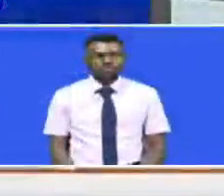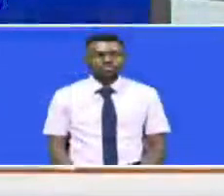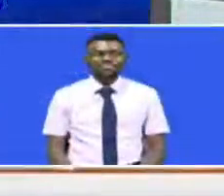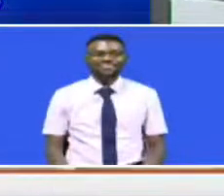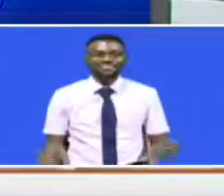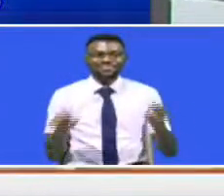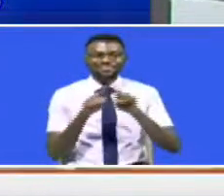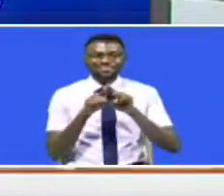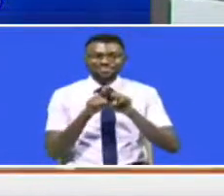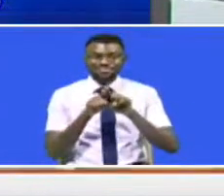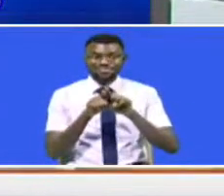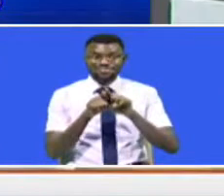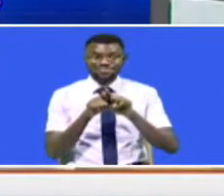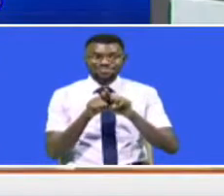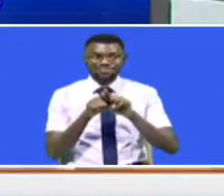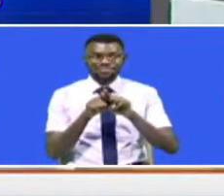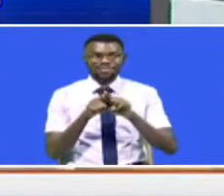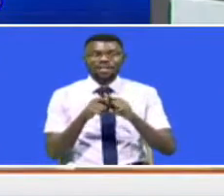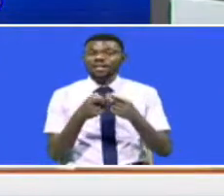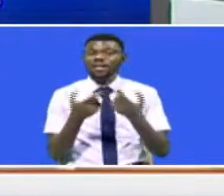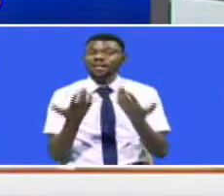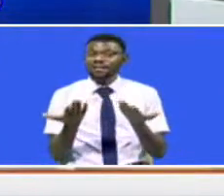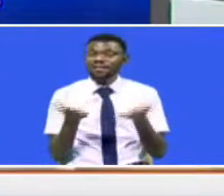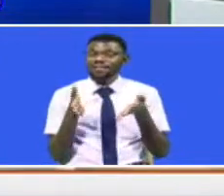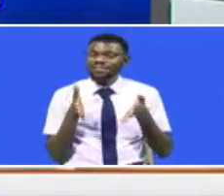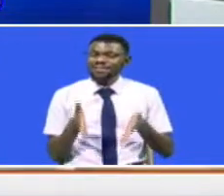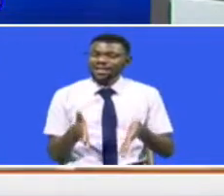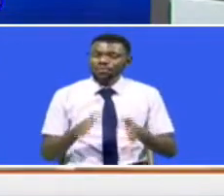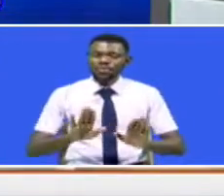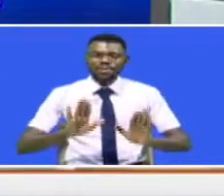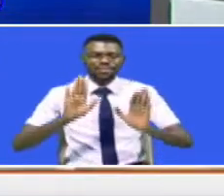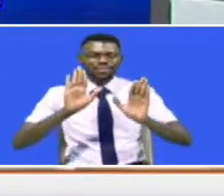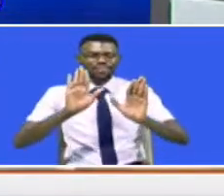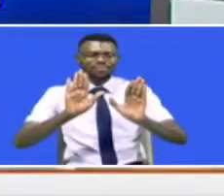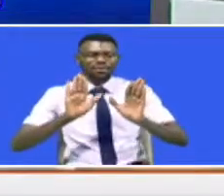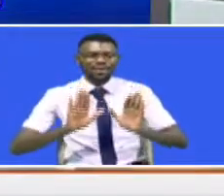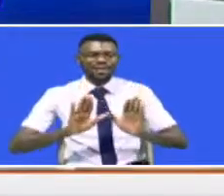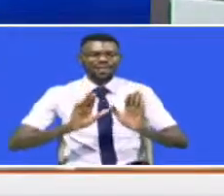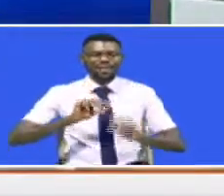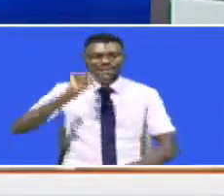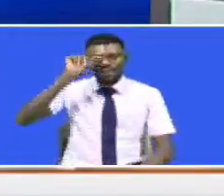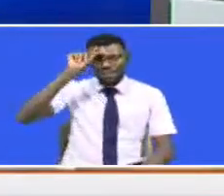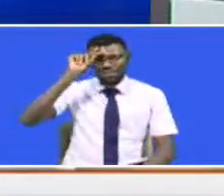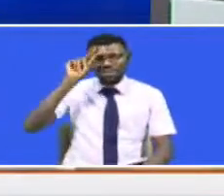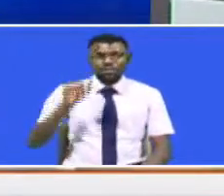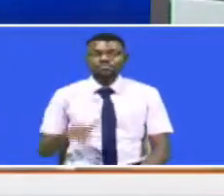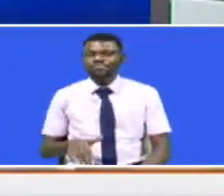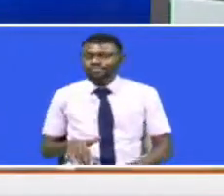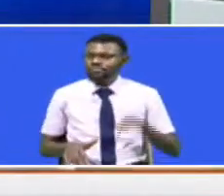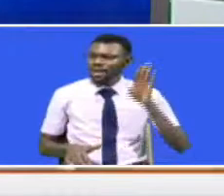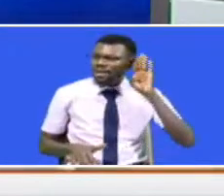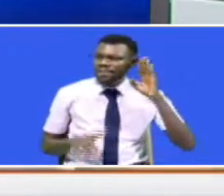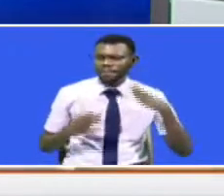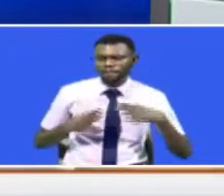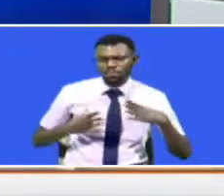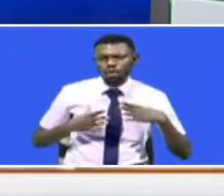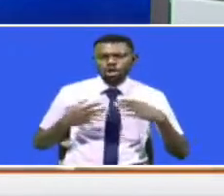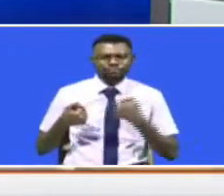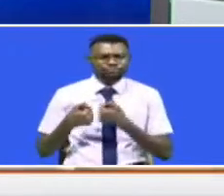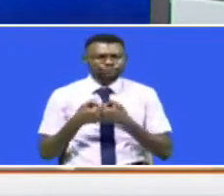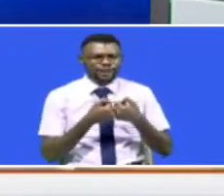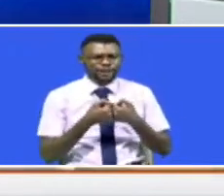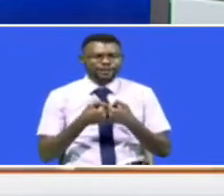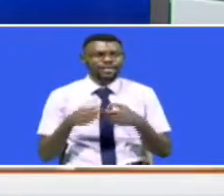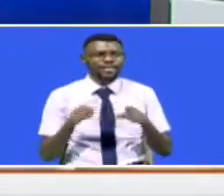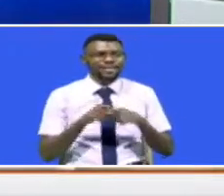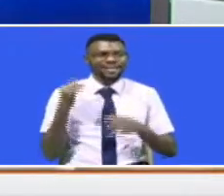unclear as there's a back and forth. And, of course, it is imperative that the government listens to the plight of the people. And